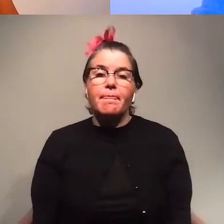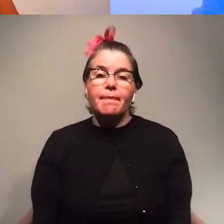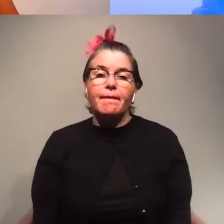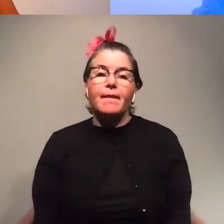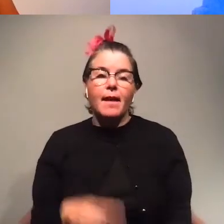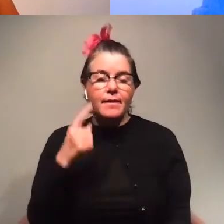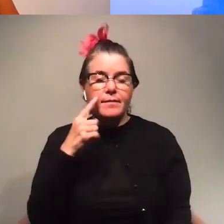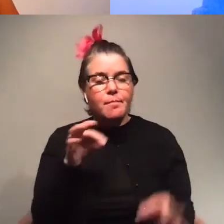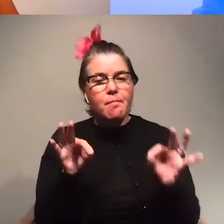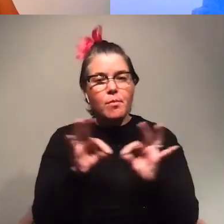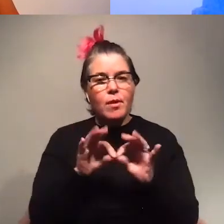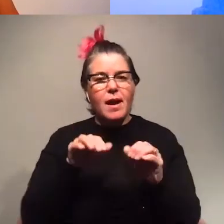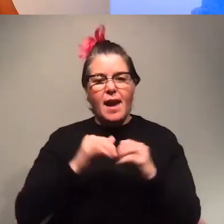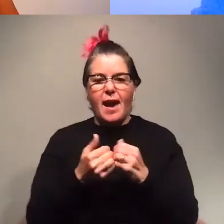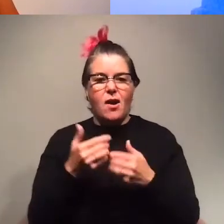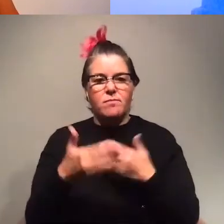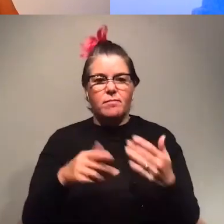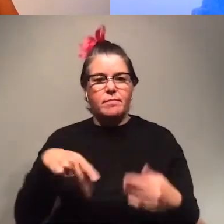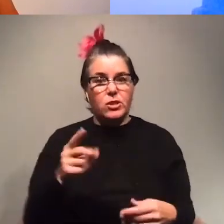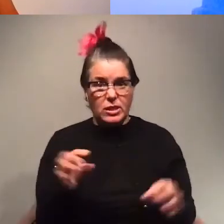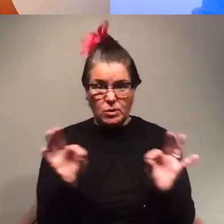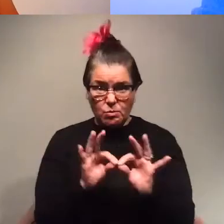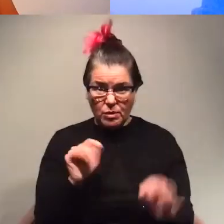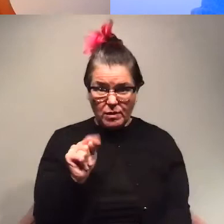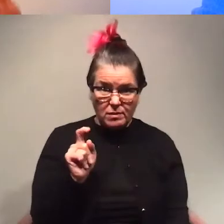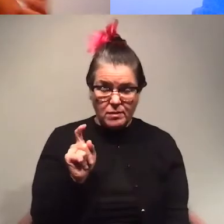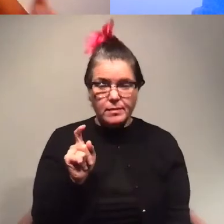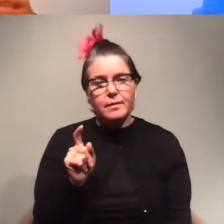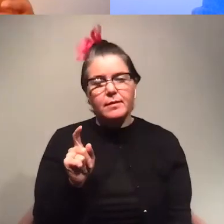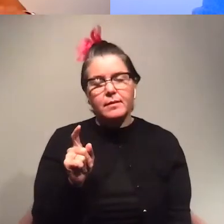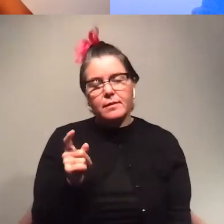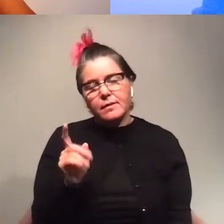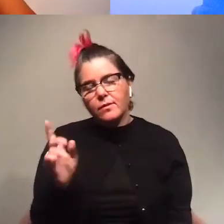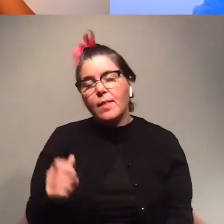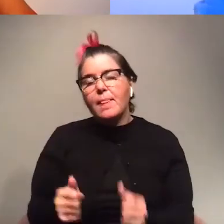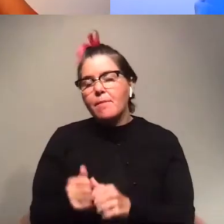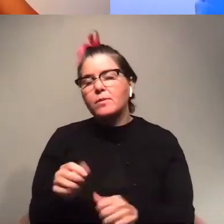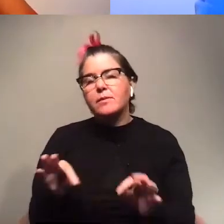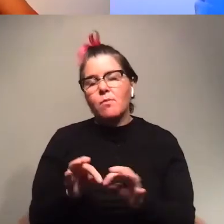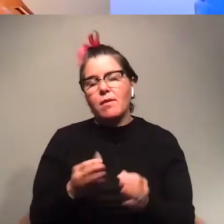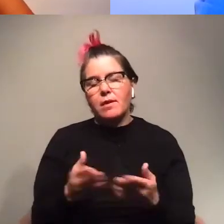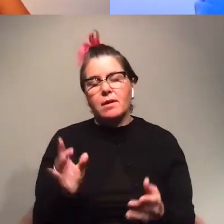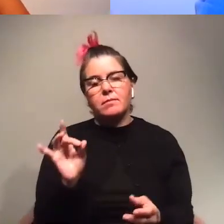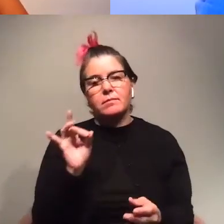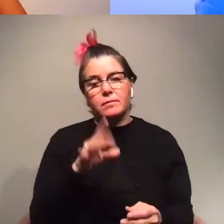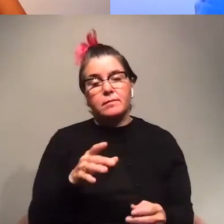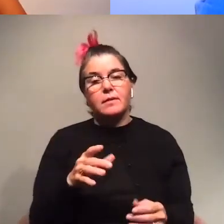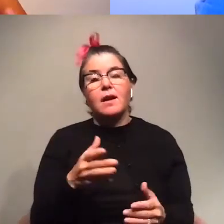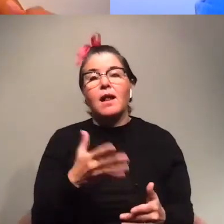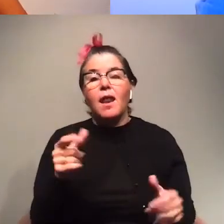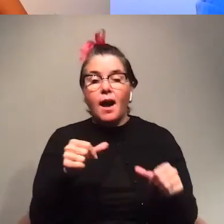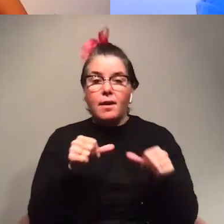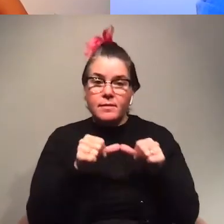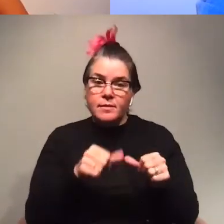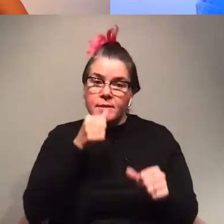Like, how do you do a PhD? Like, is it worth it? But I think the most important thing I'd like to tell people is that like it takes a lot of persistence,